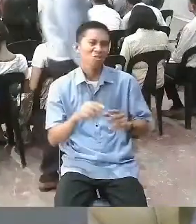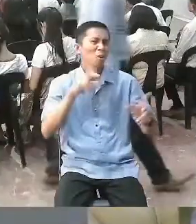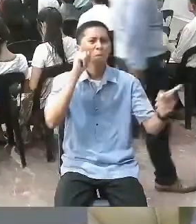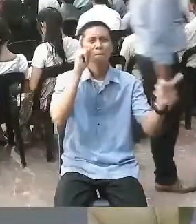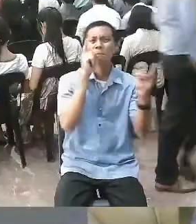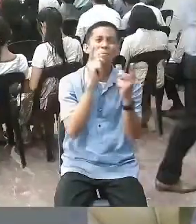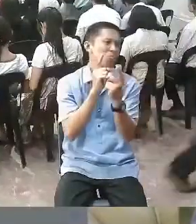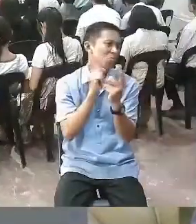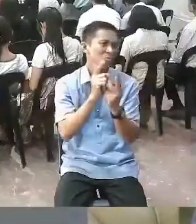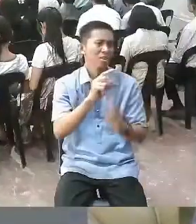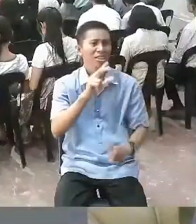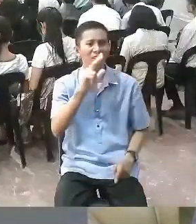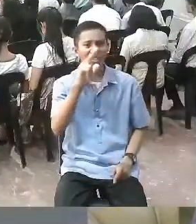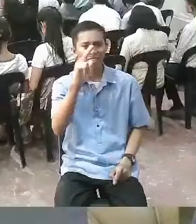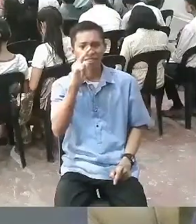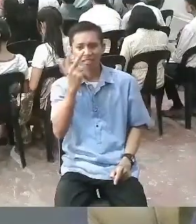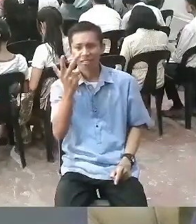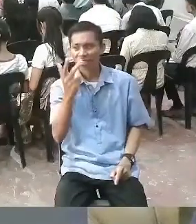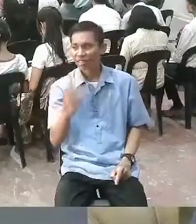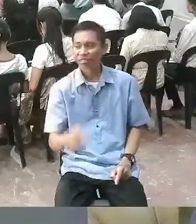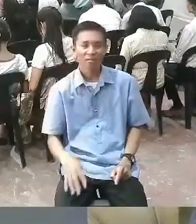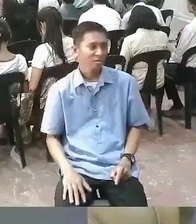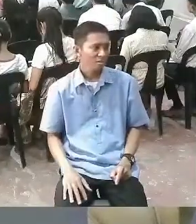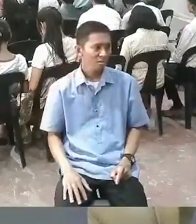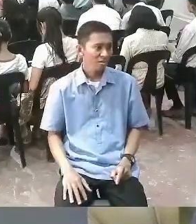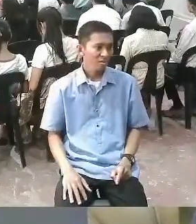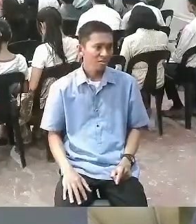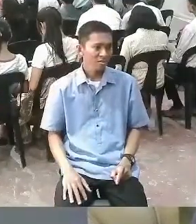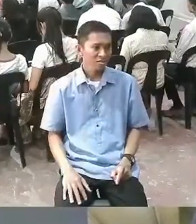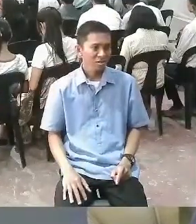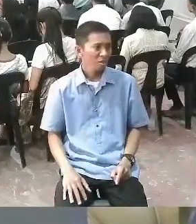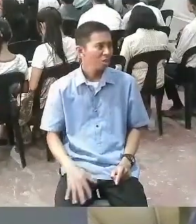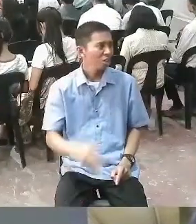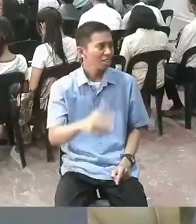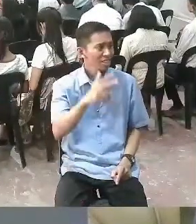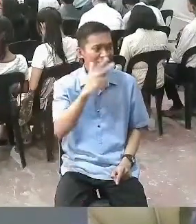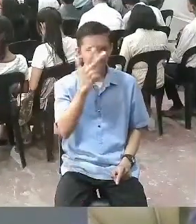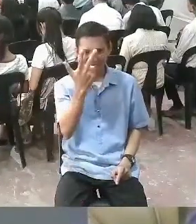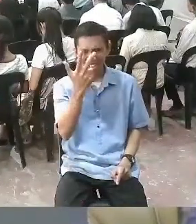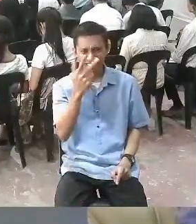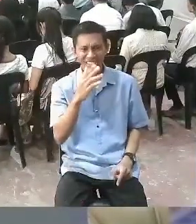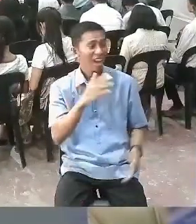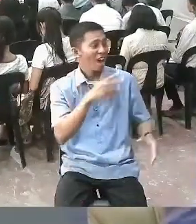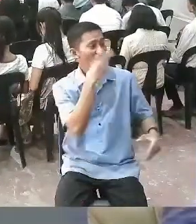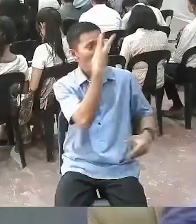wrote 13 books of our New Testament,